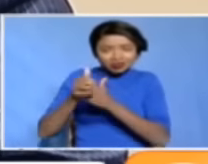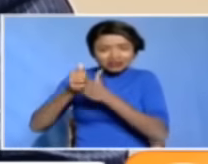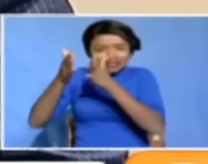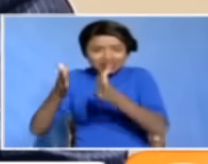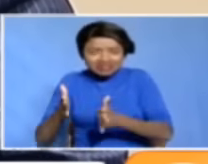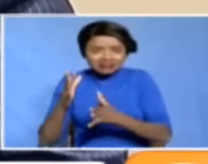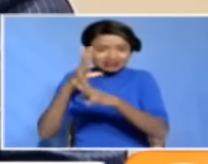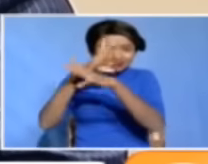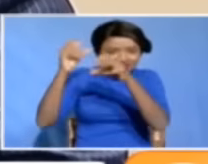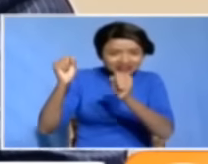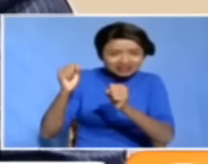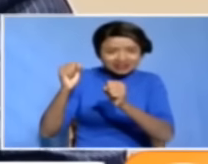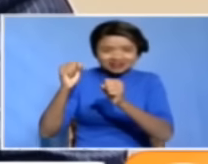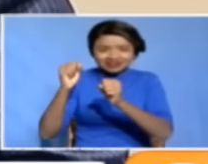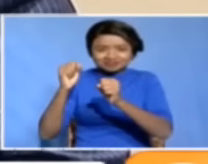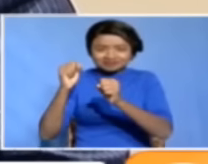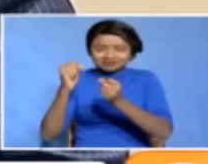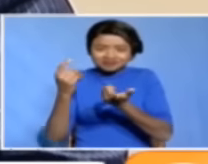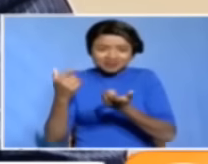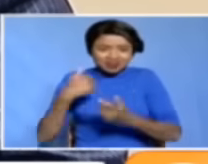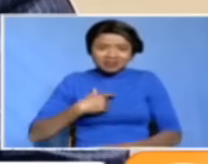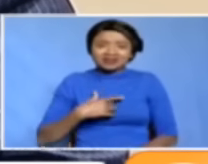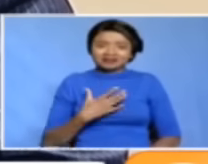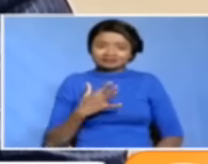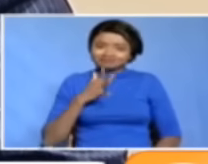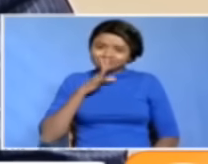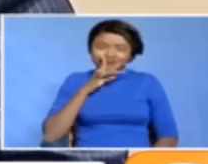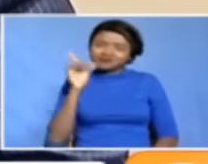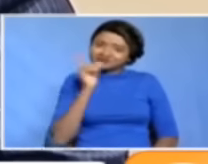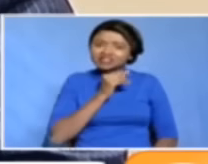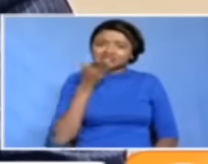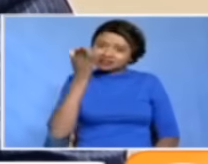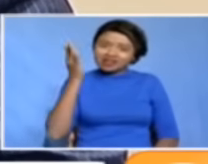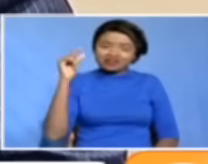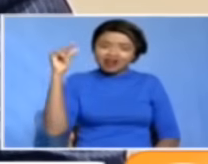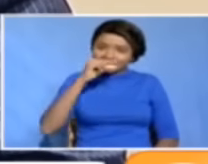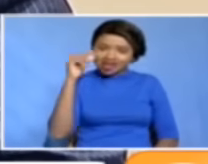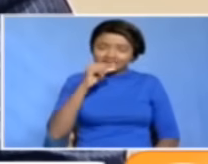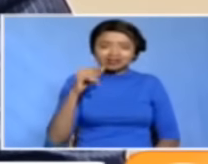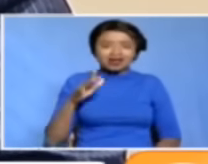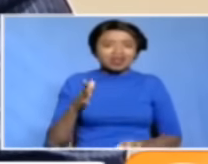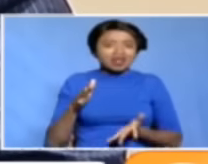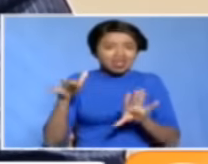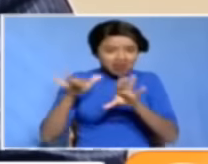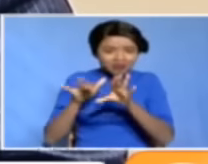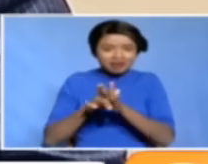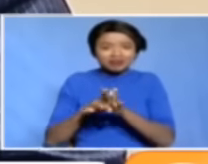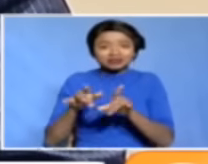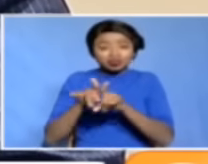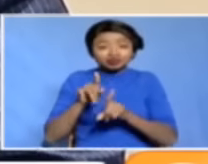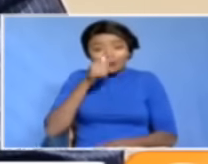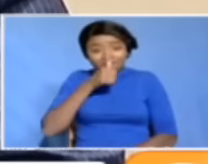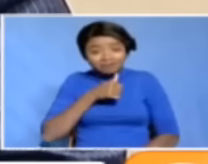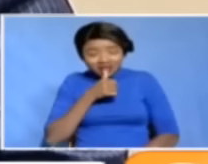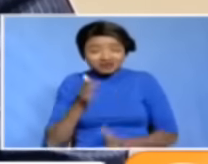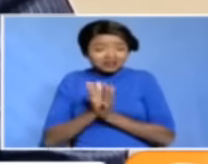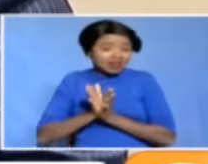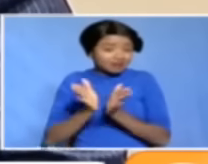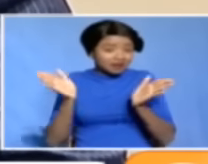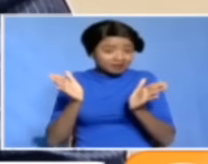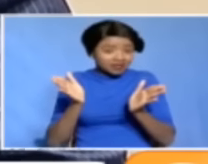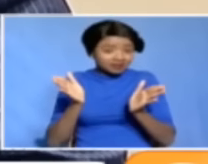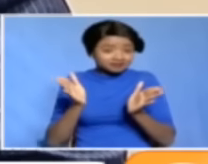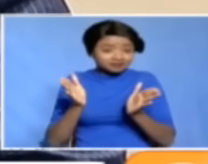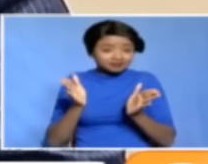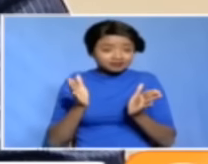the president. I spoke in Garissa, and I think majority of our members, and both in private and in public, we